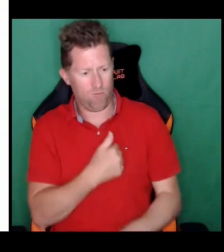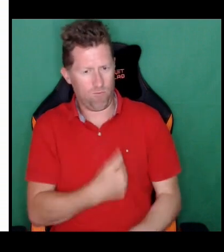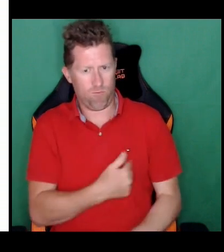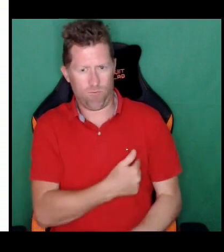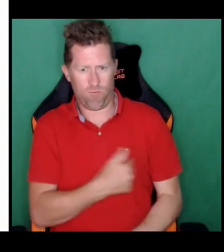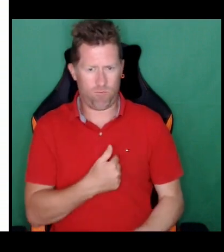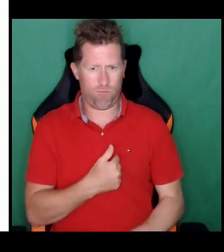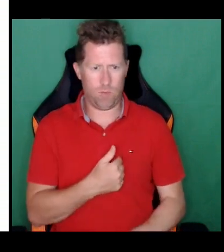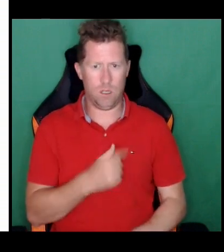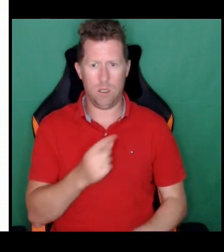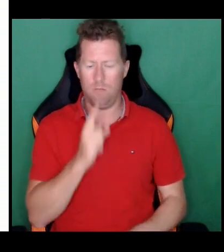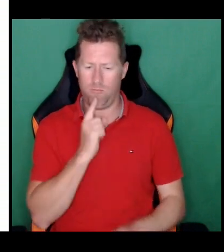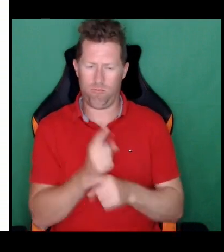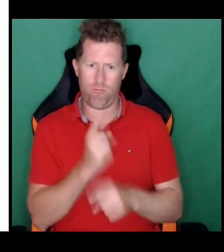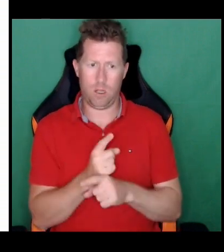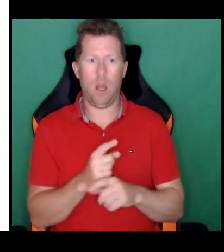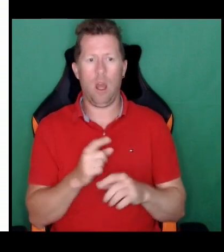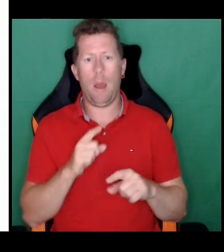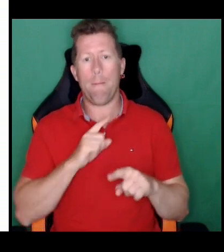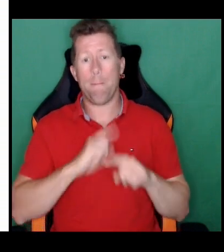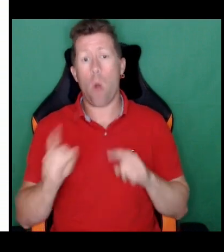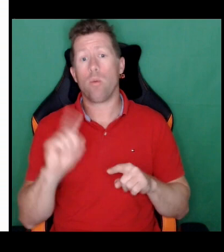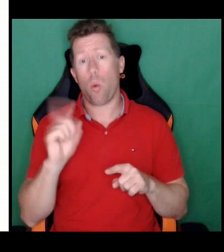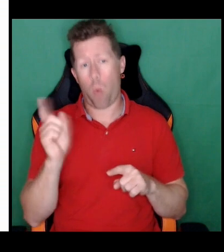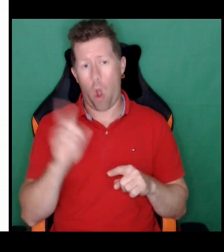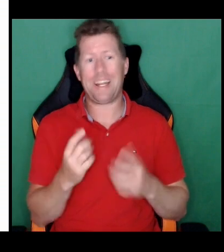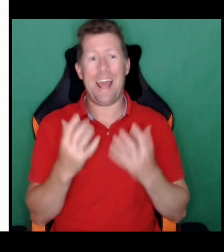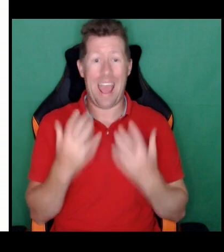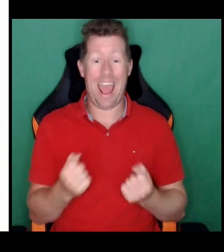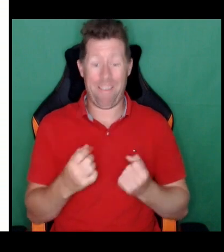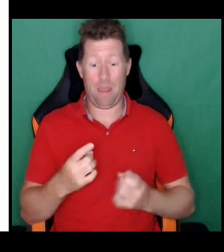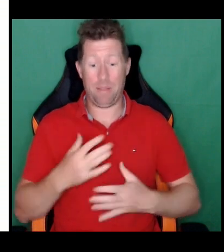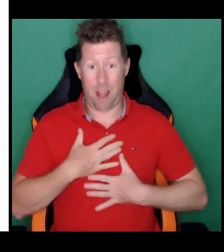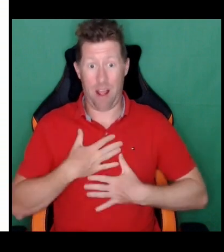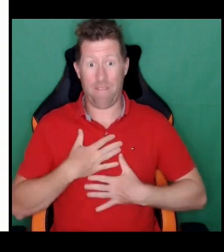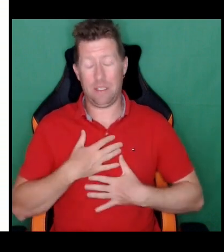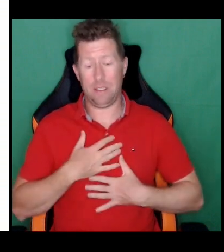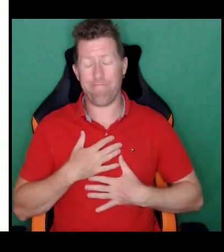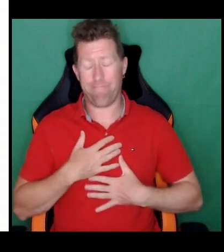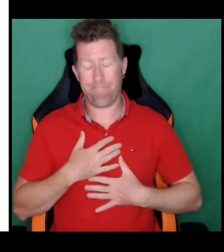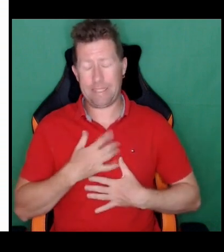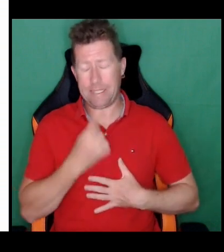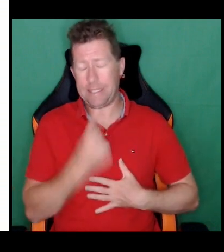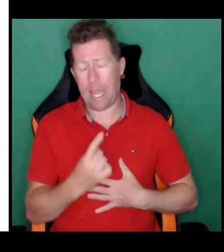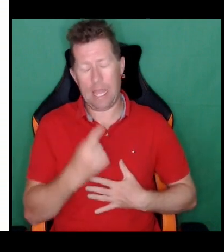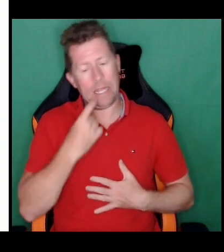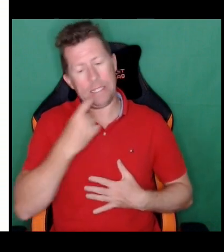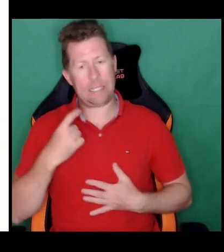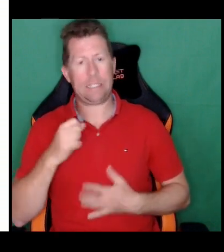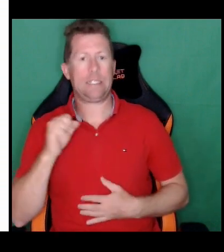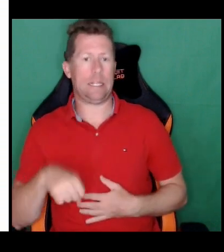are defined primarily by the fact that they have themselves self-identified as being addicted to vaping.